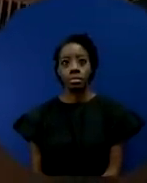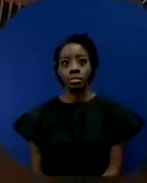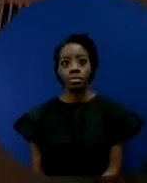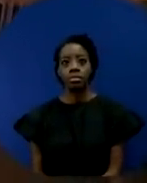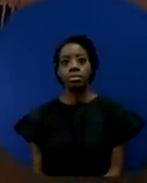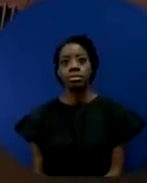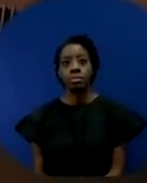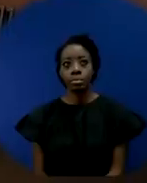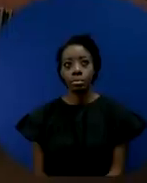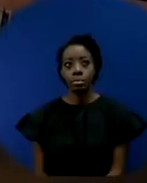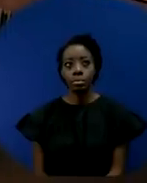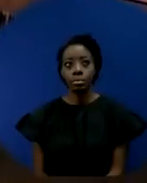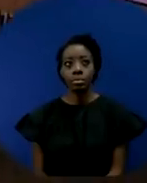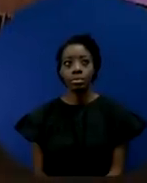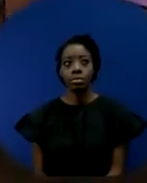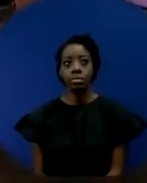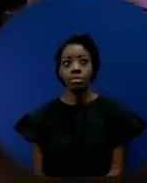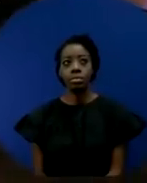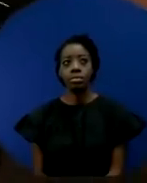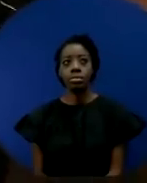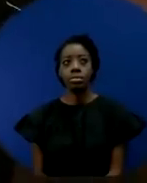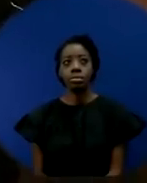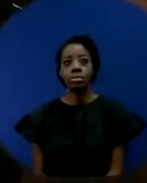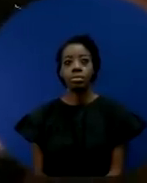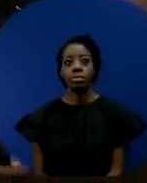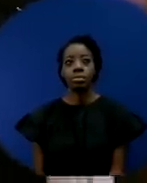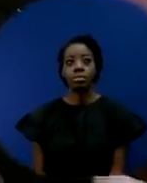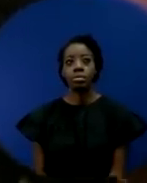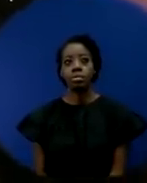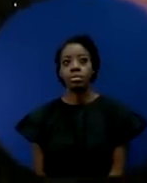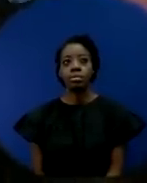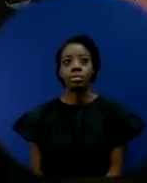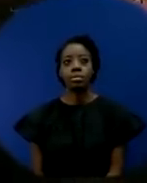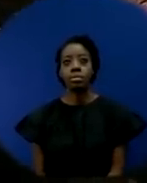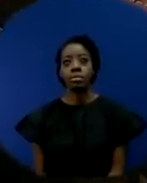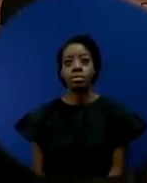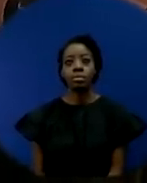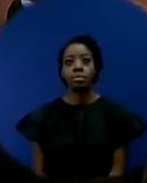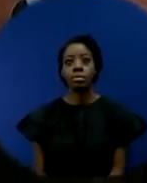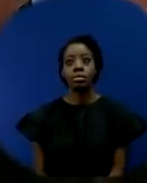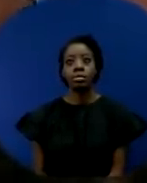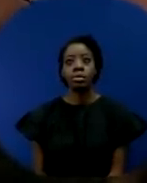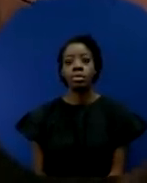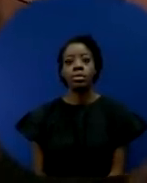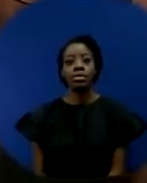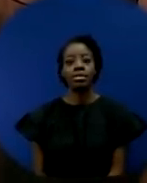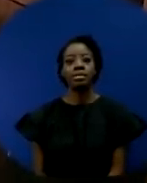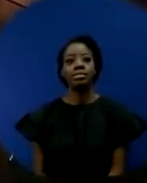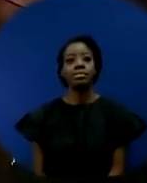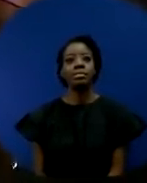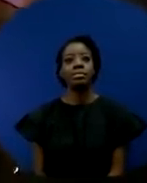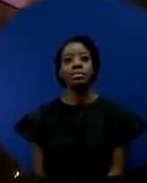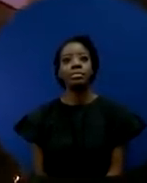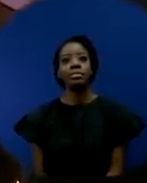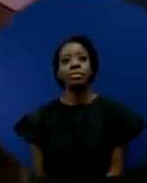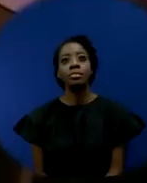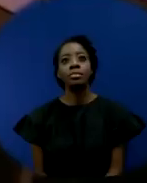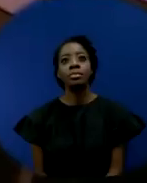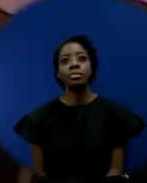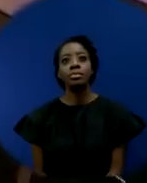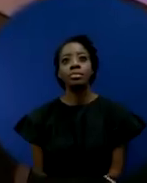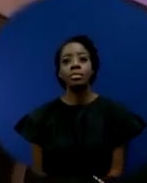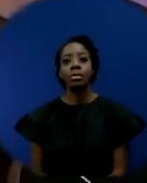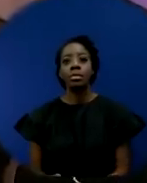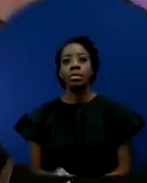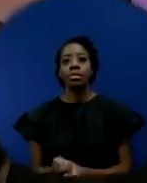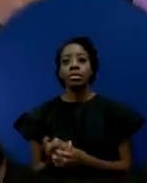on. The feast is going on. Come on. Millions have come. Come on, come on, come on. There